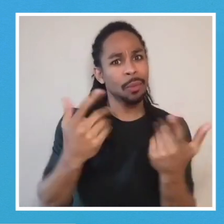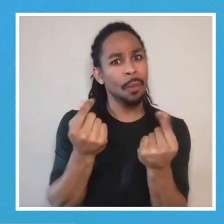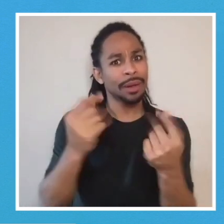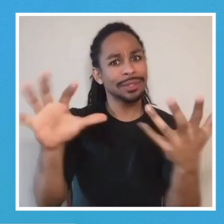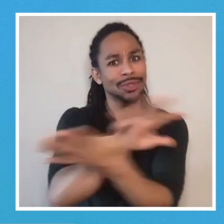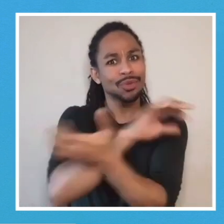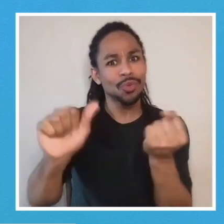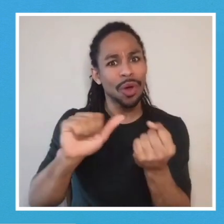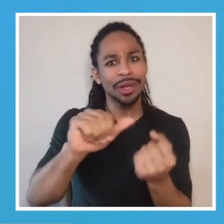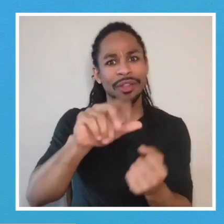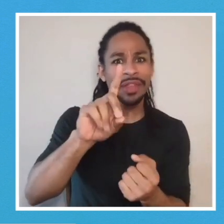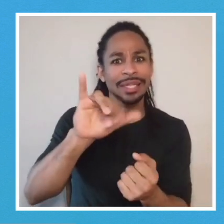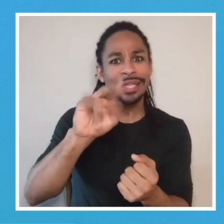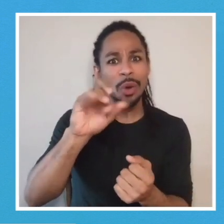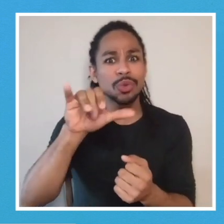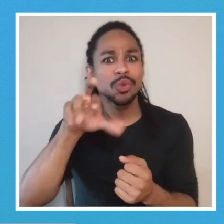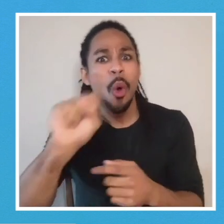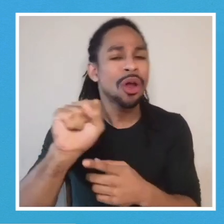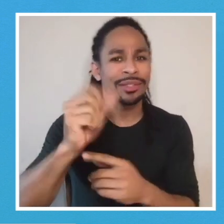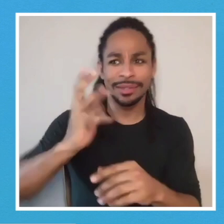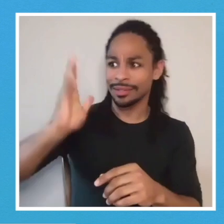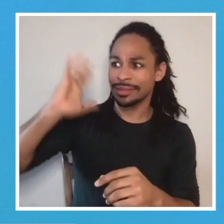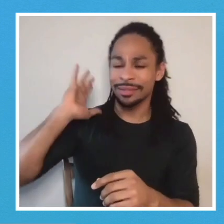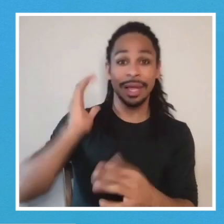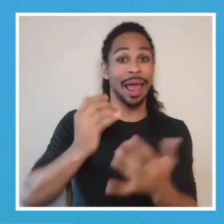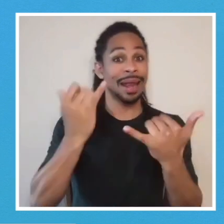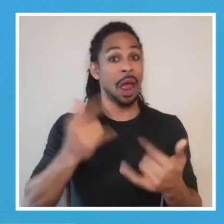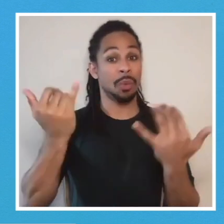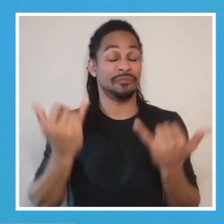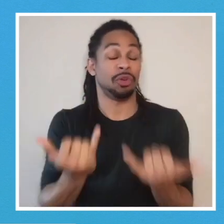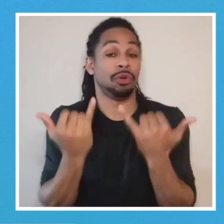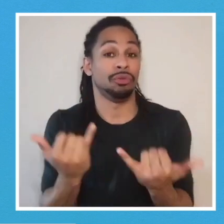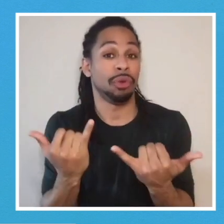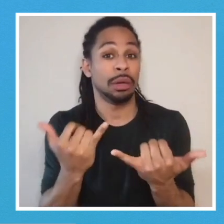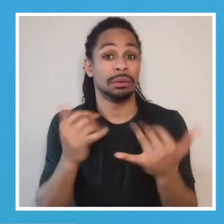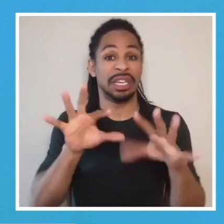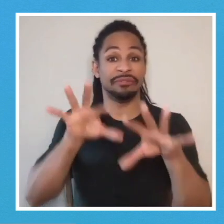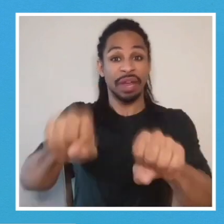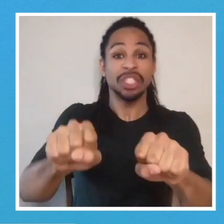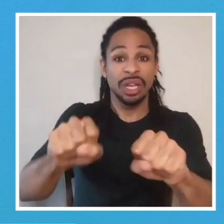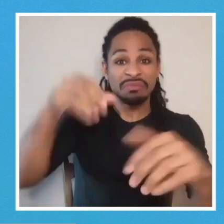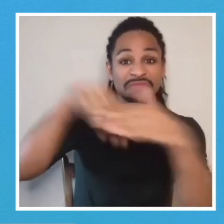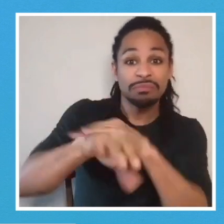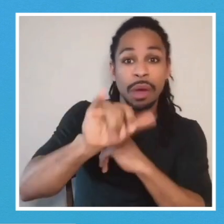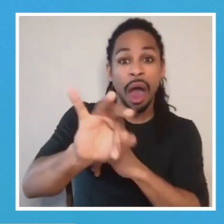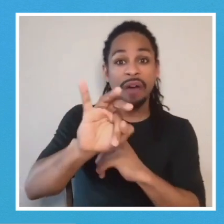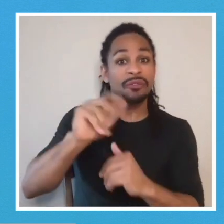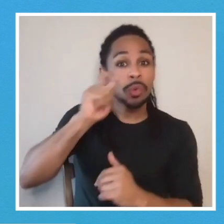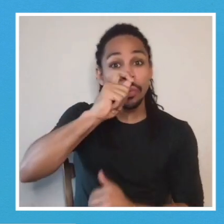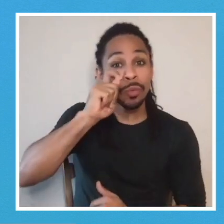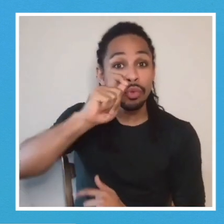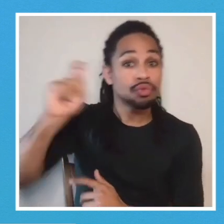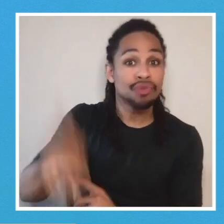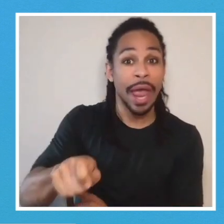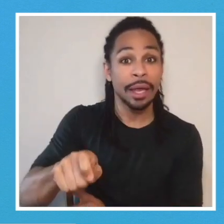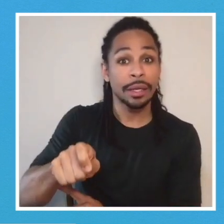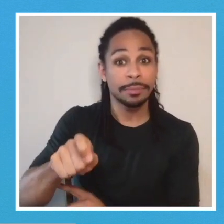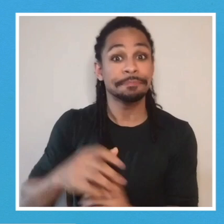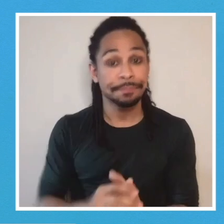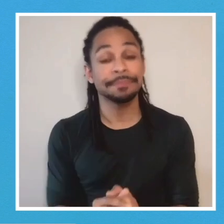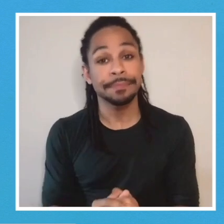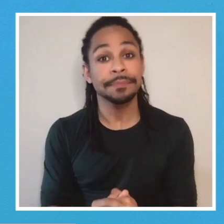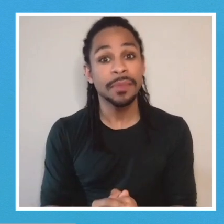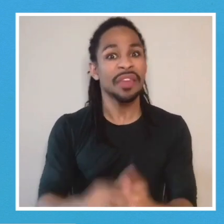of the current invasion of Ukraine. All these threads, all these tragedies,